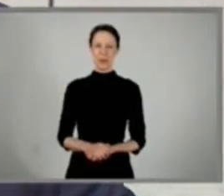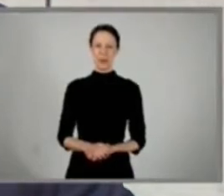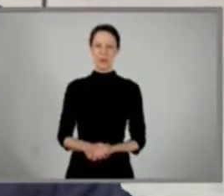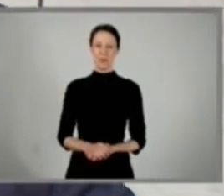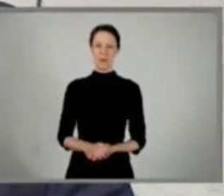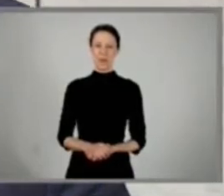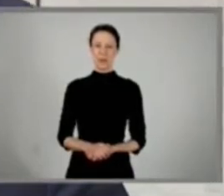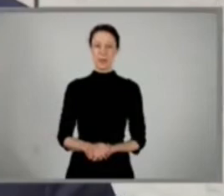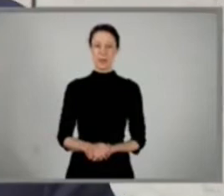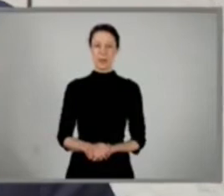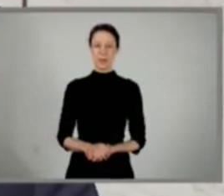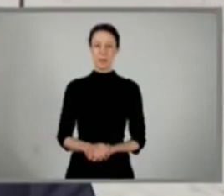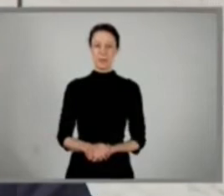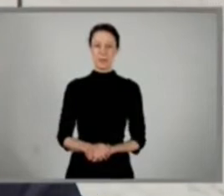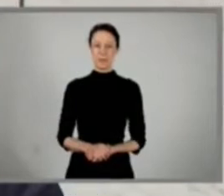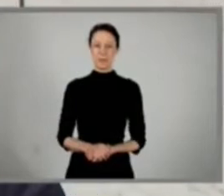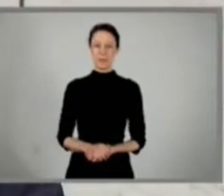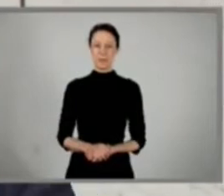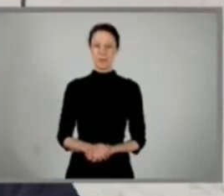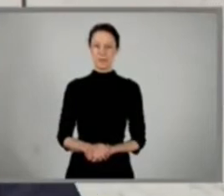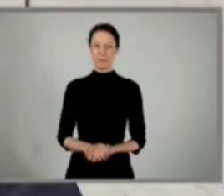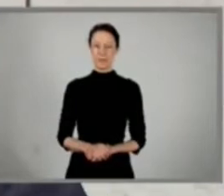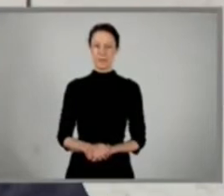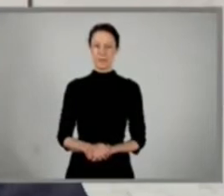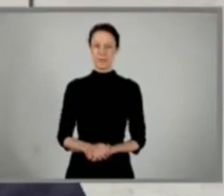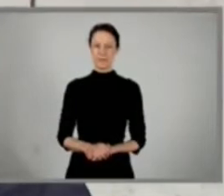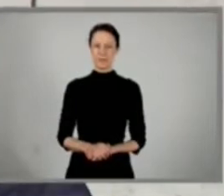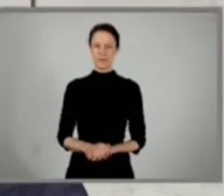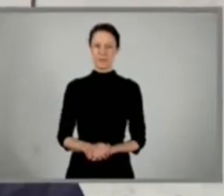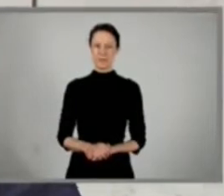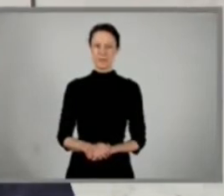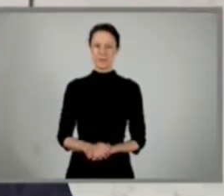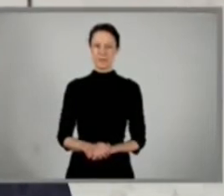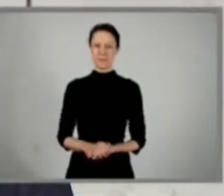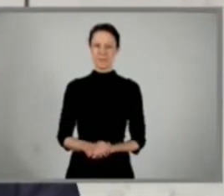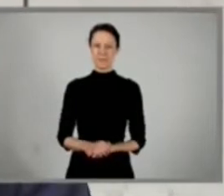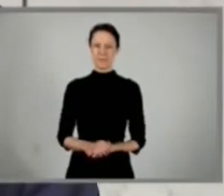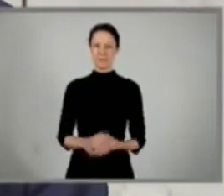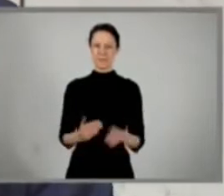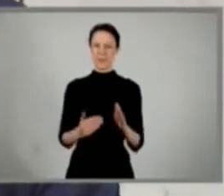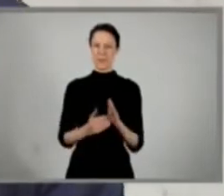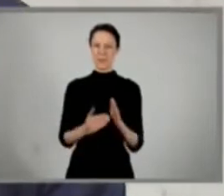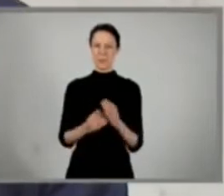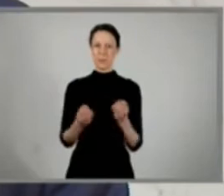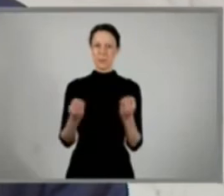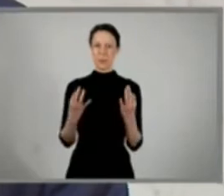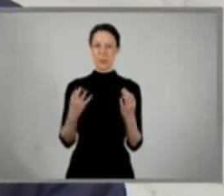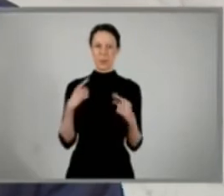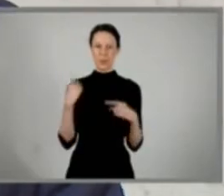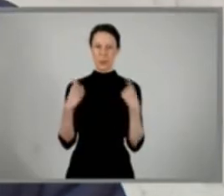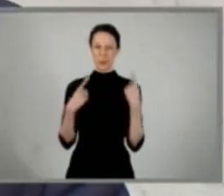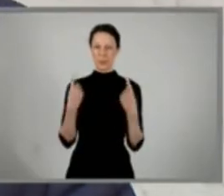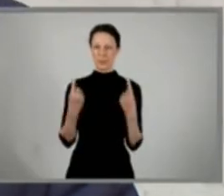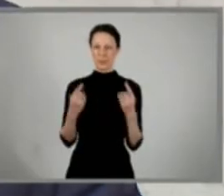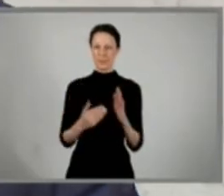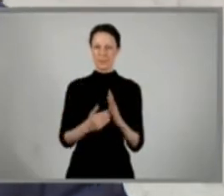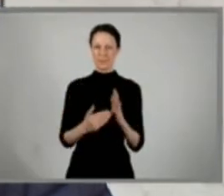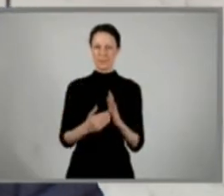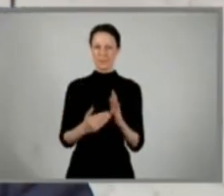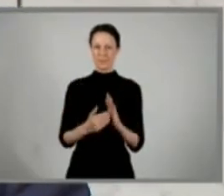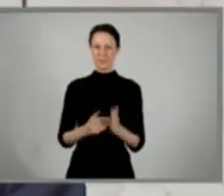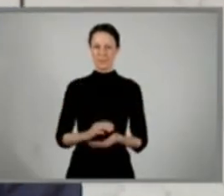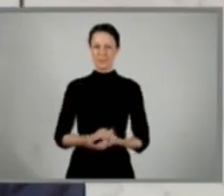Finkel. Today's meeting of National Cabinet, the 31st this year, occurred on a day where once again there